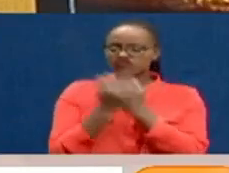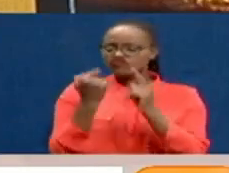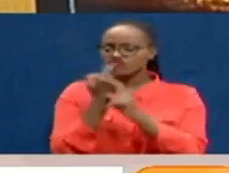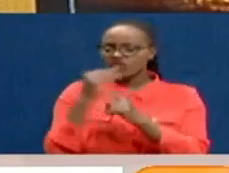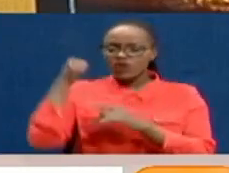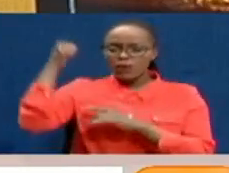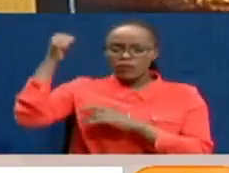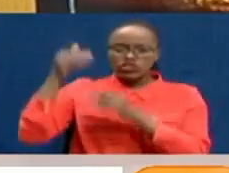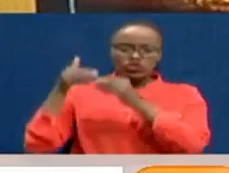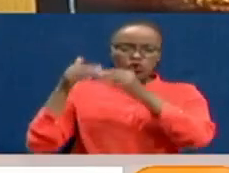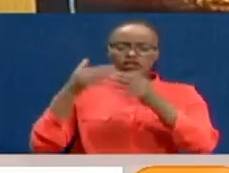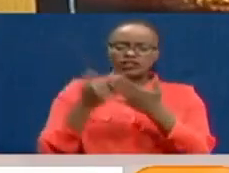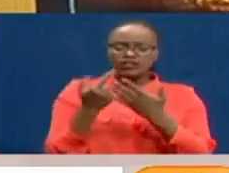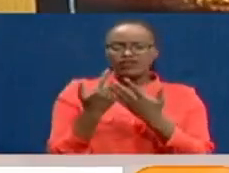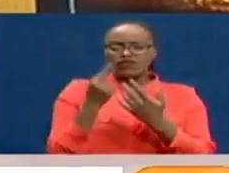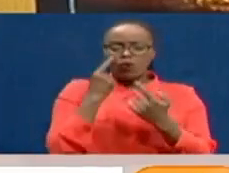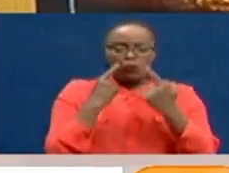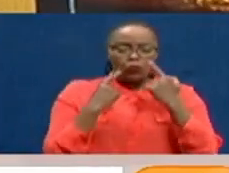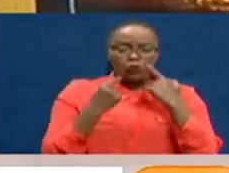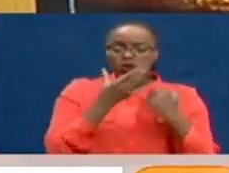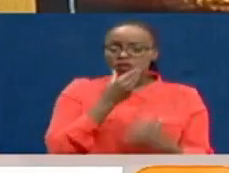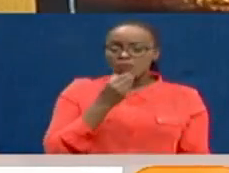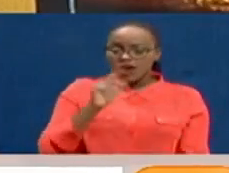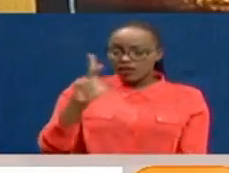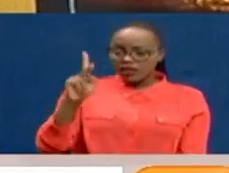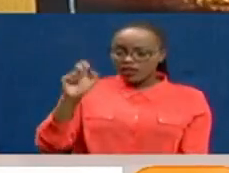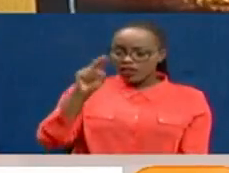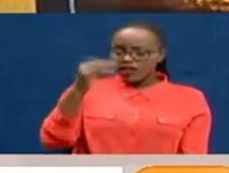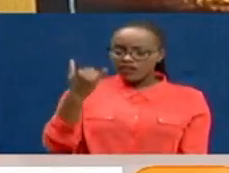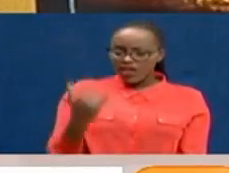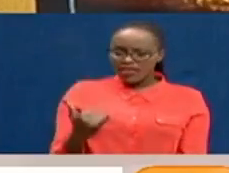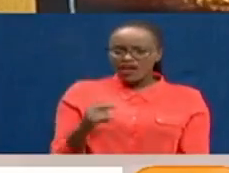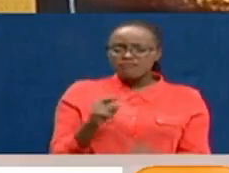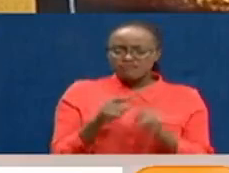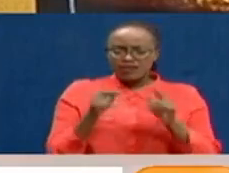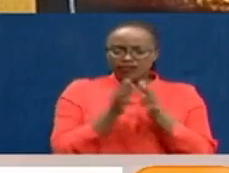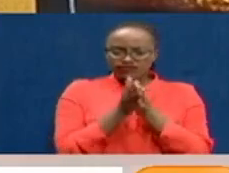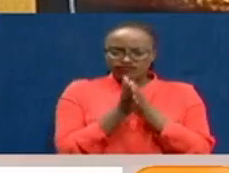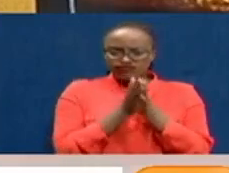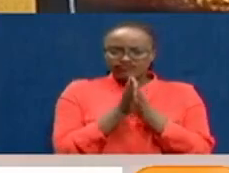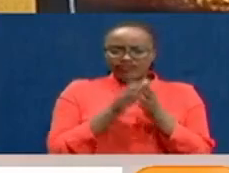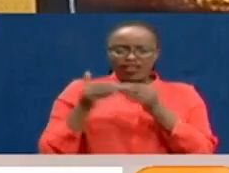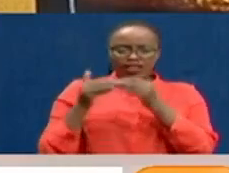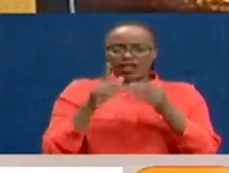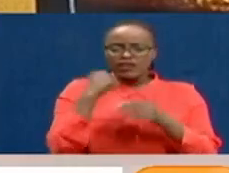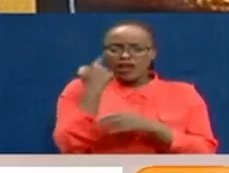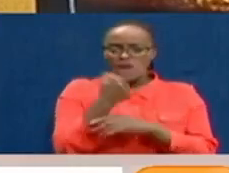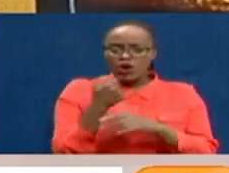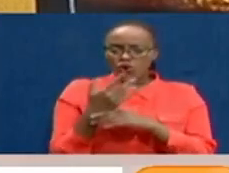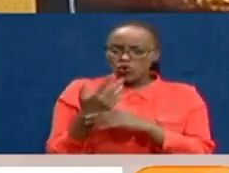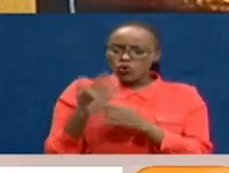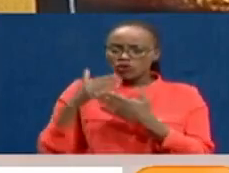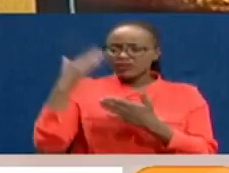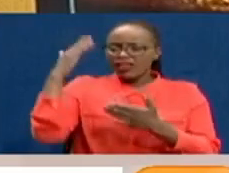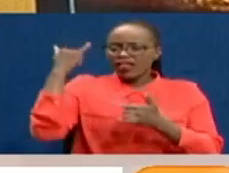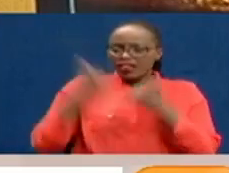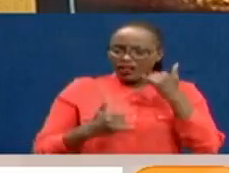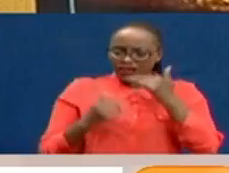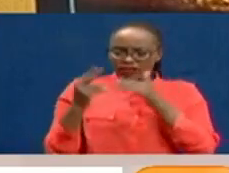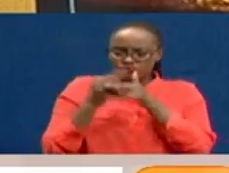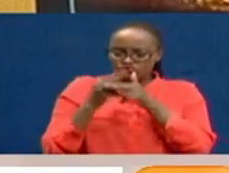and political leaders eulogized the late Kenei as a young, vibrant leader whose life was cut short too